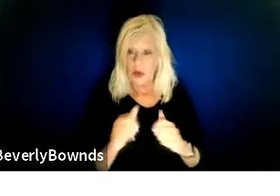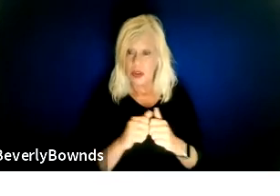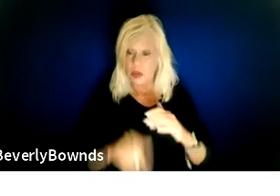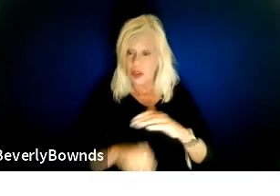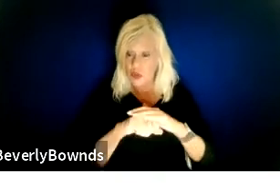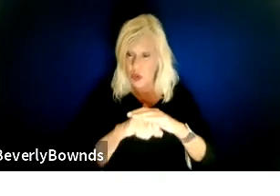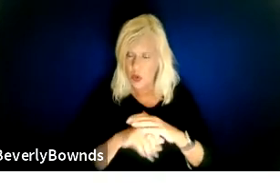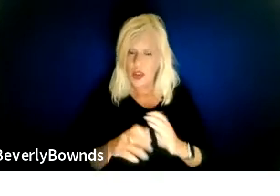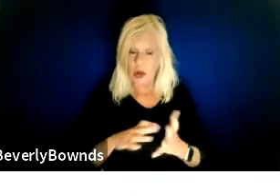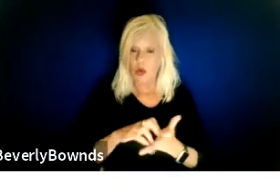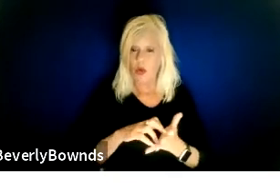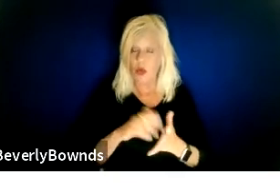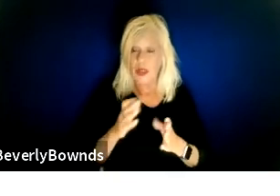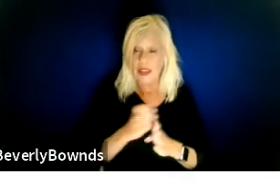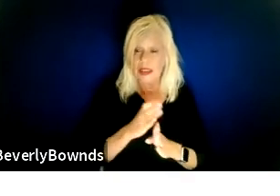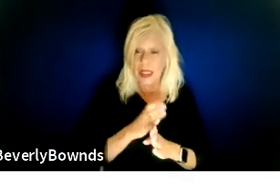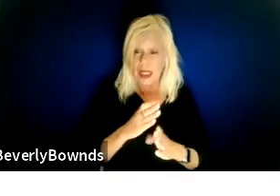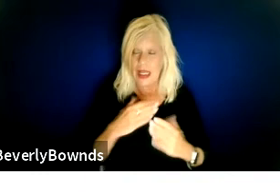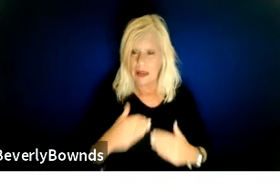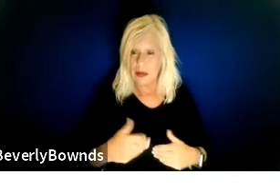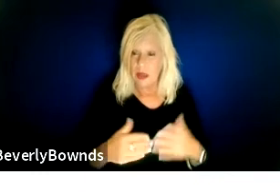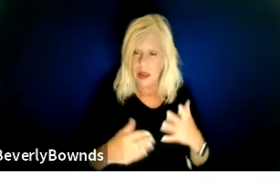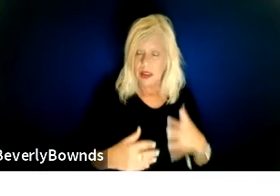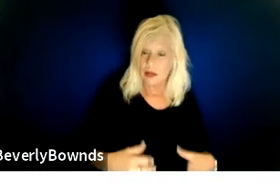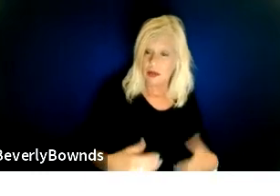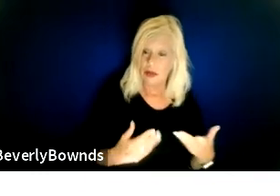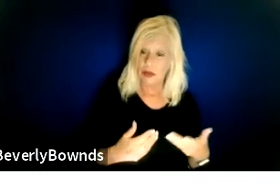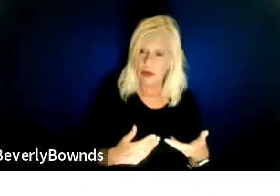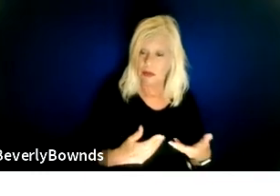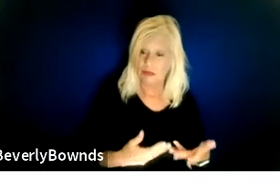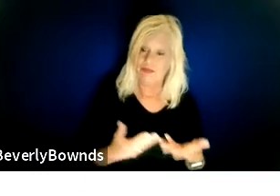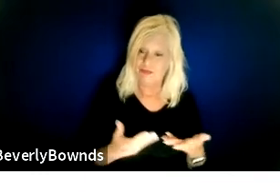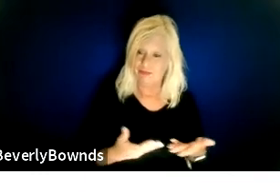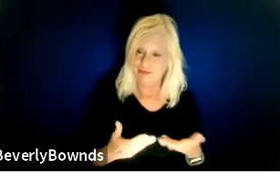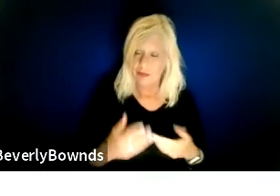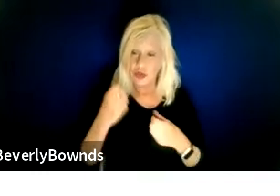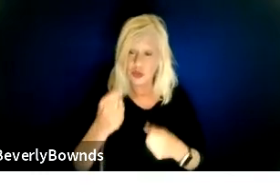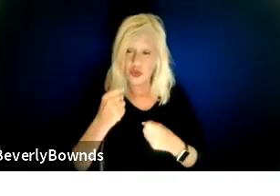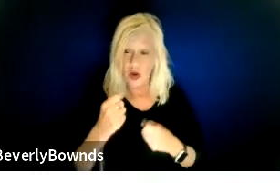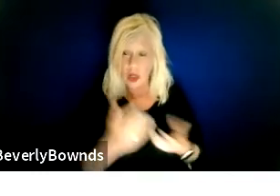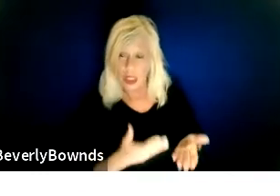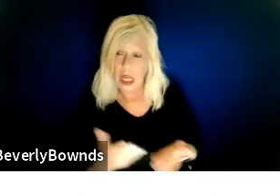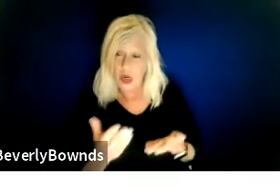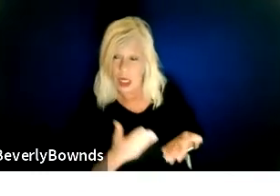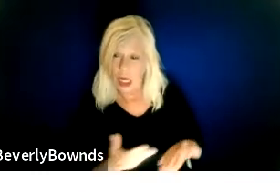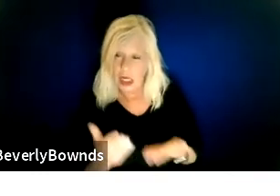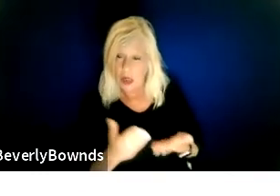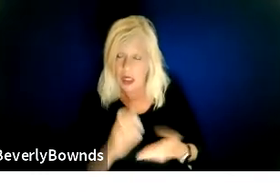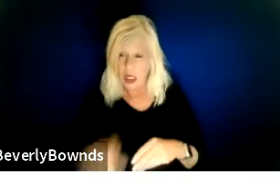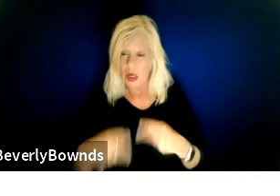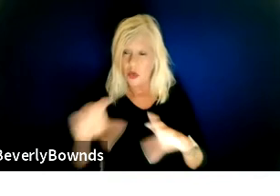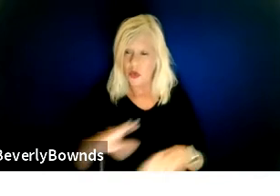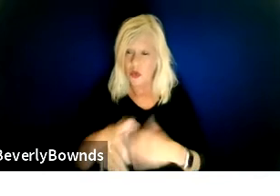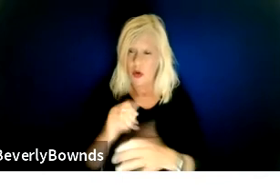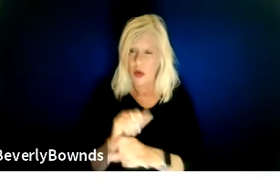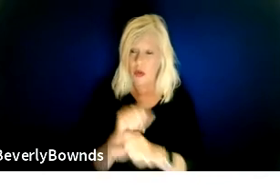weak side of the body is just along for the ride, and the strong side continues to do all the work. And so with